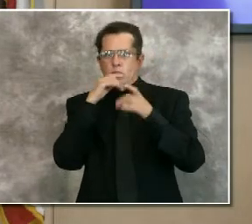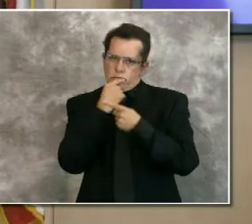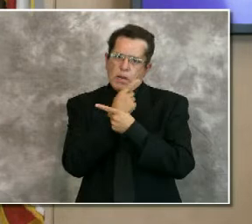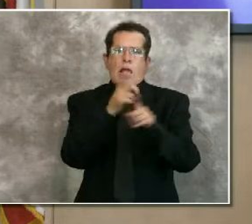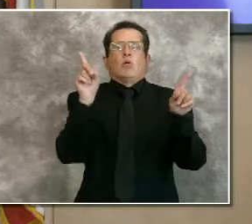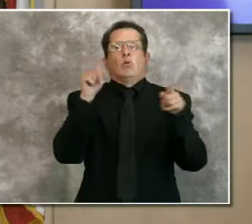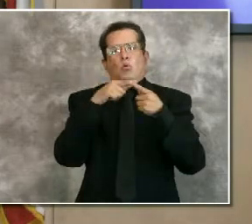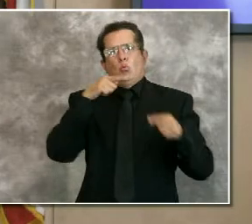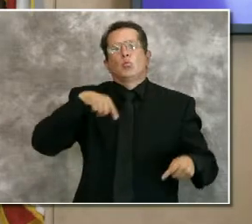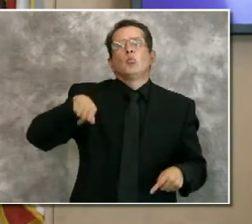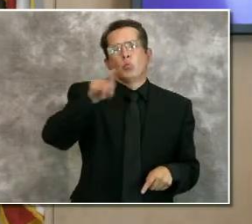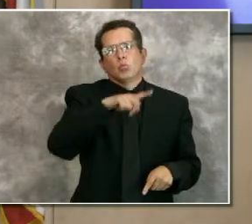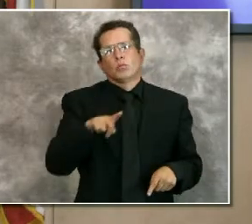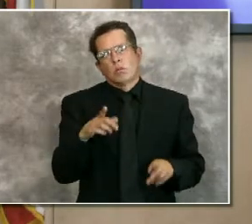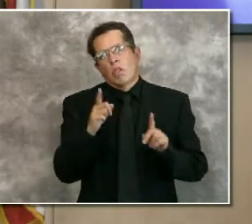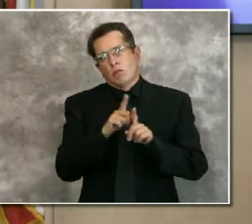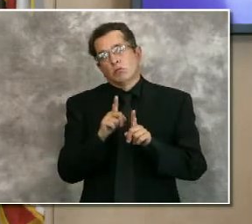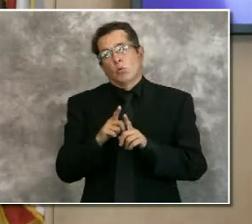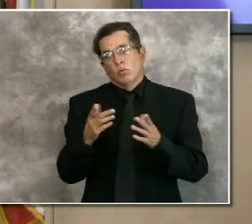and to the media.